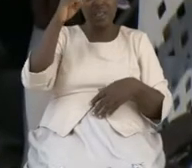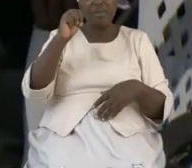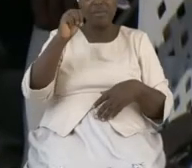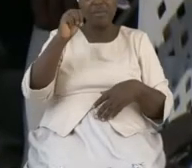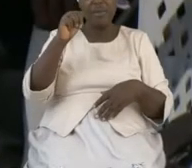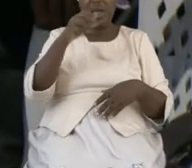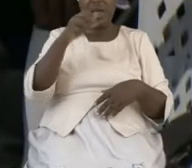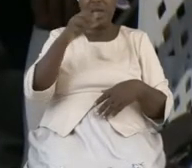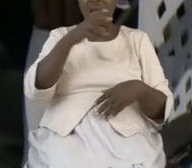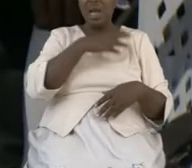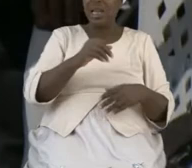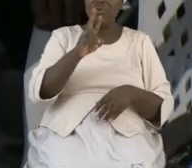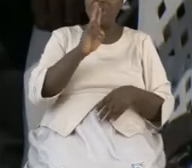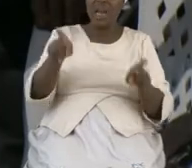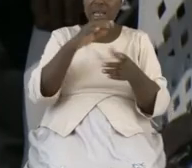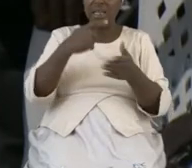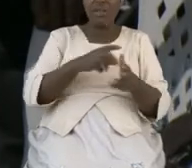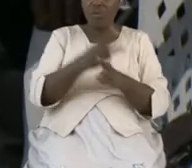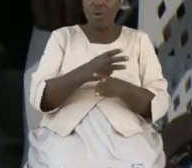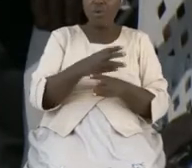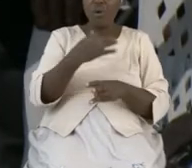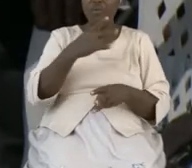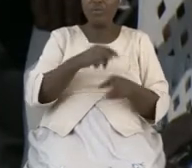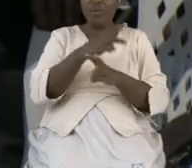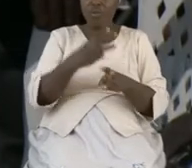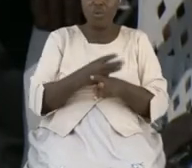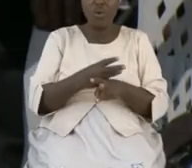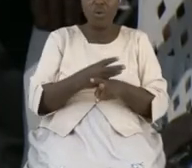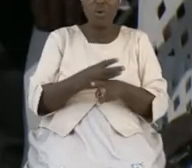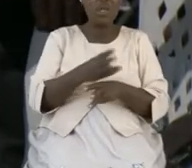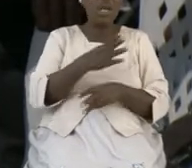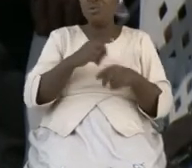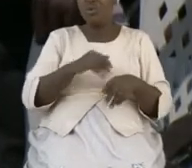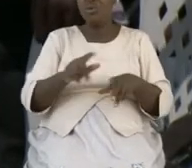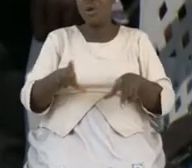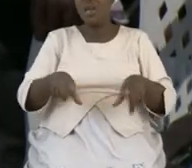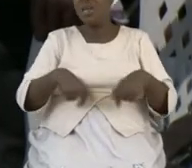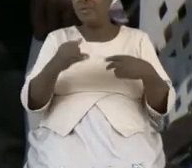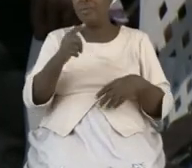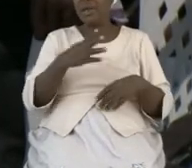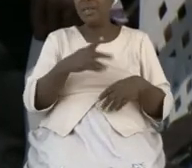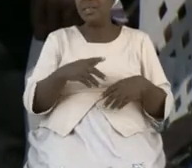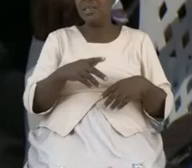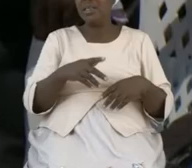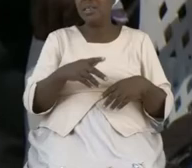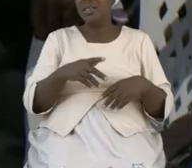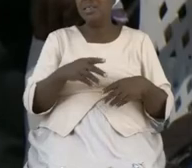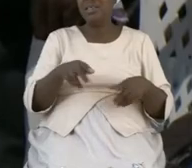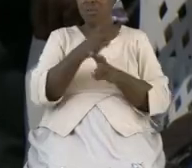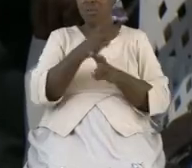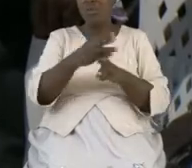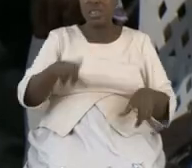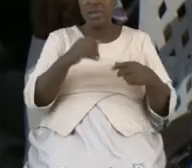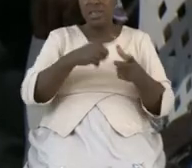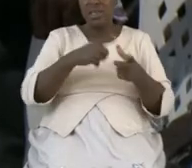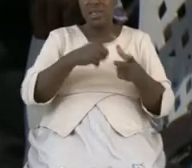in the world, for the world, and you are living like the world is living, then the devil will be the god